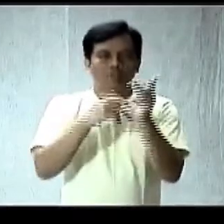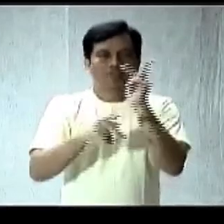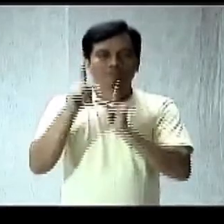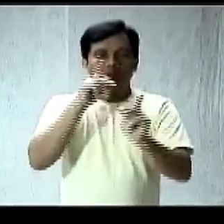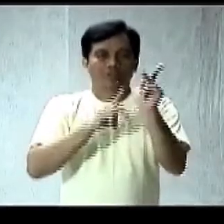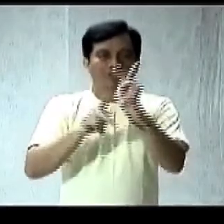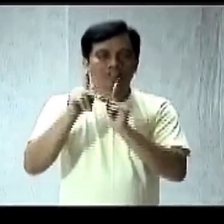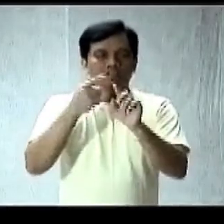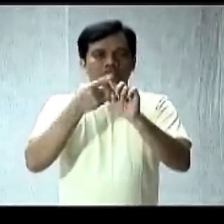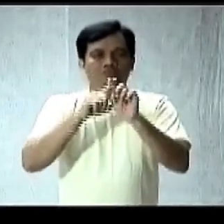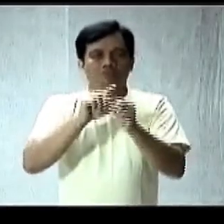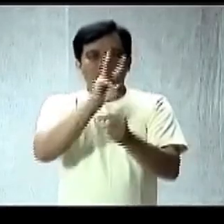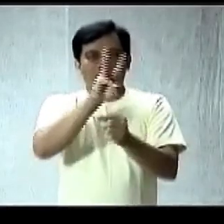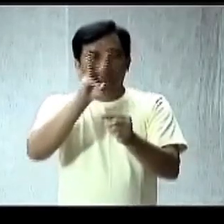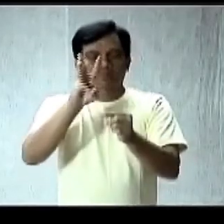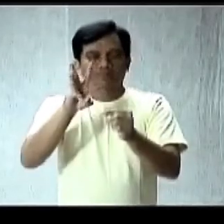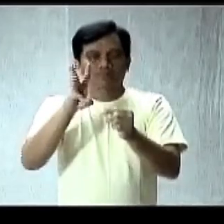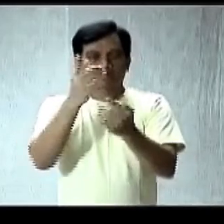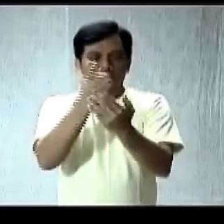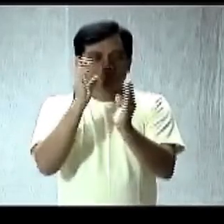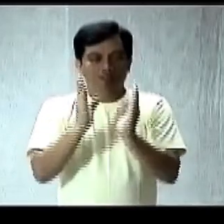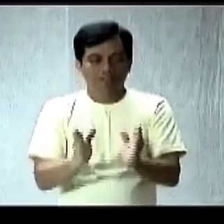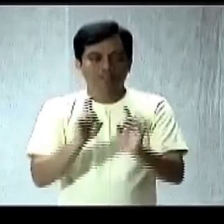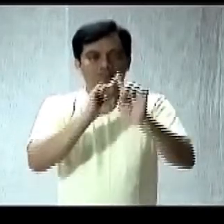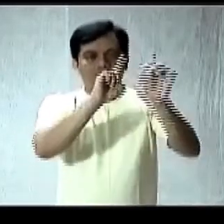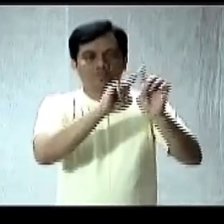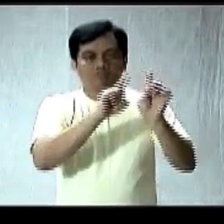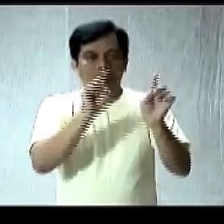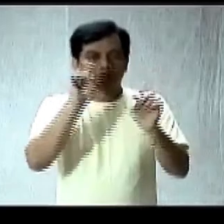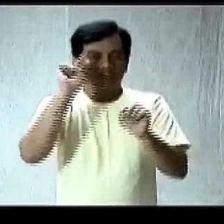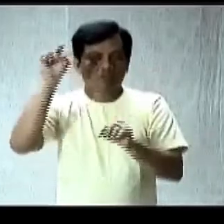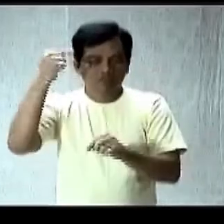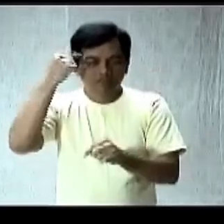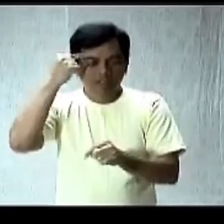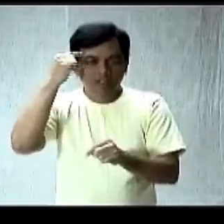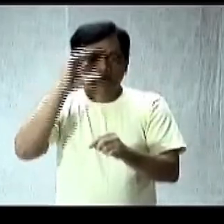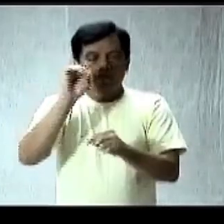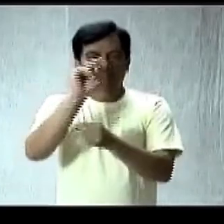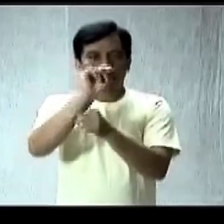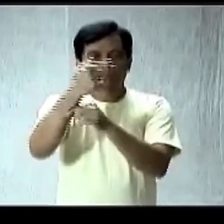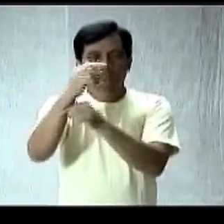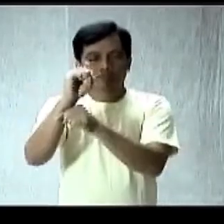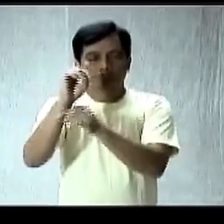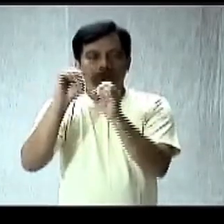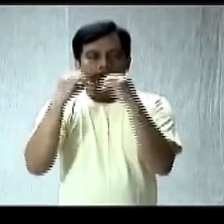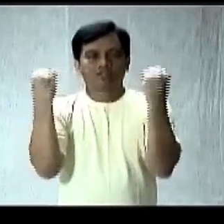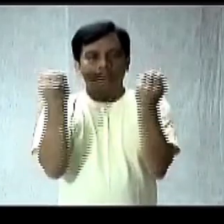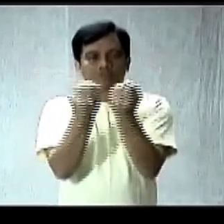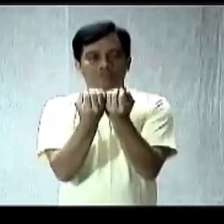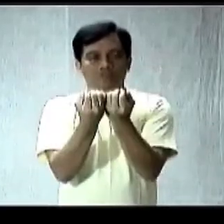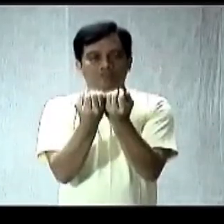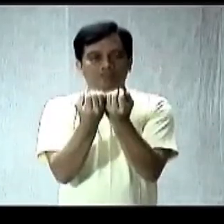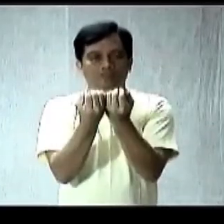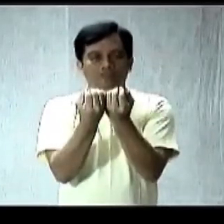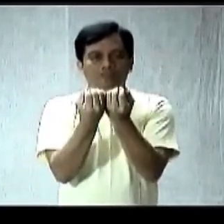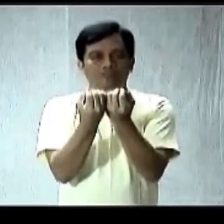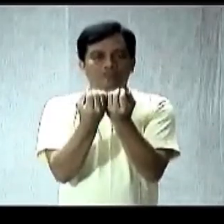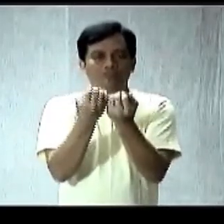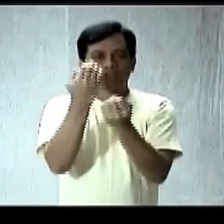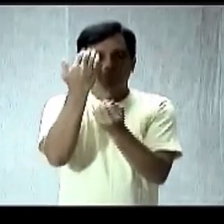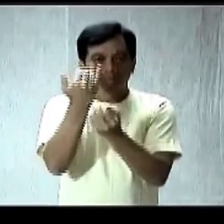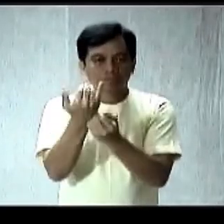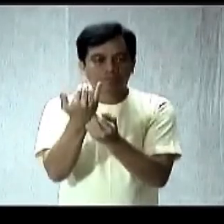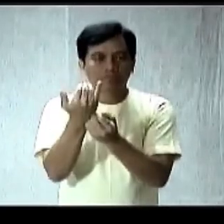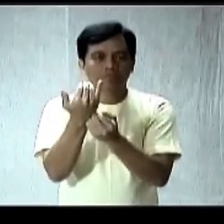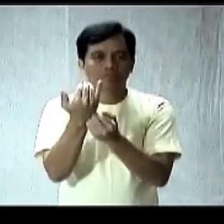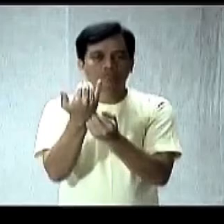among those people from webmasters from different government and non-government organizations, why